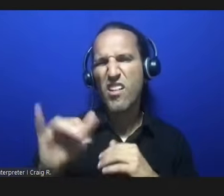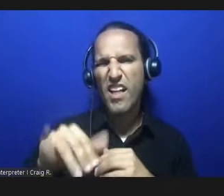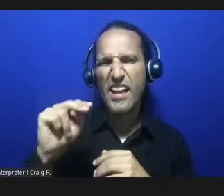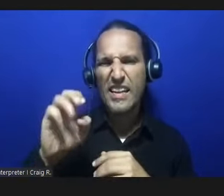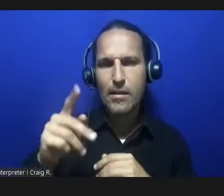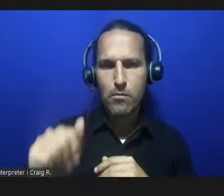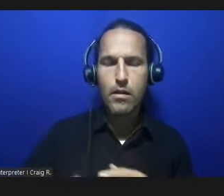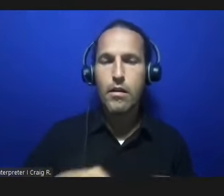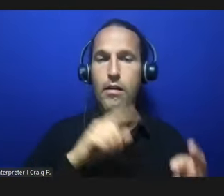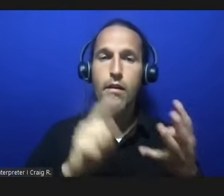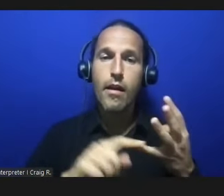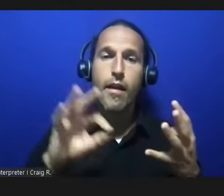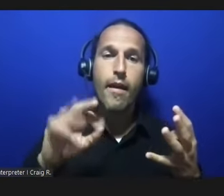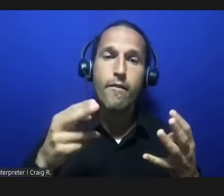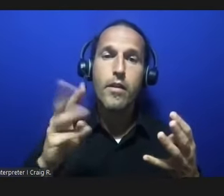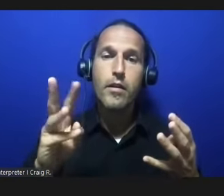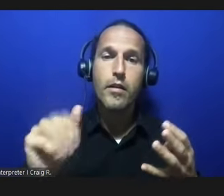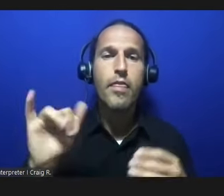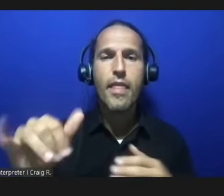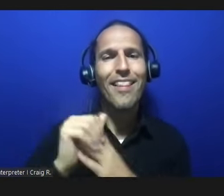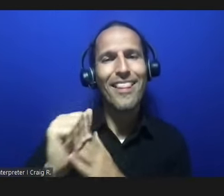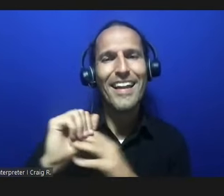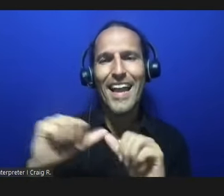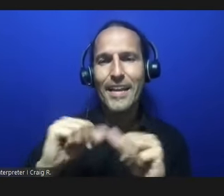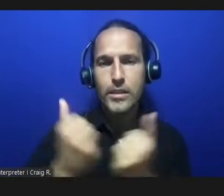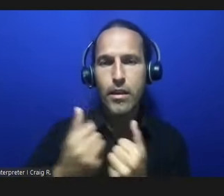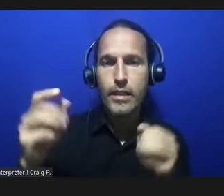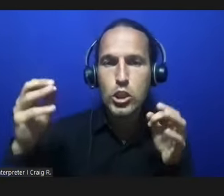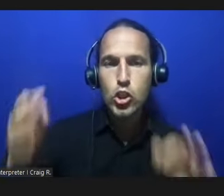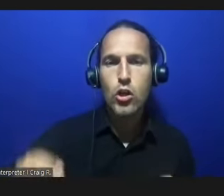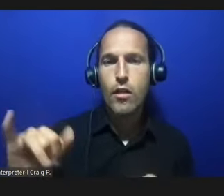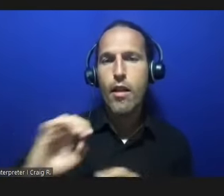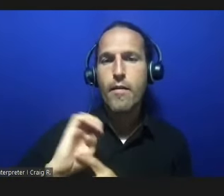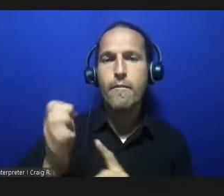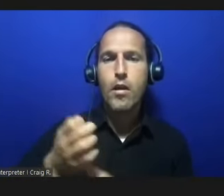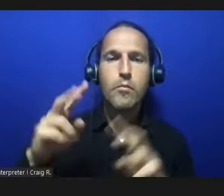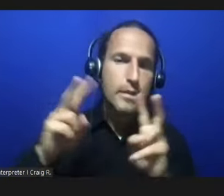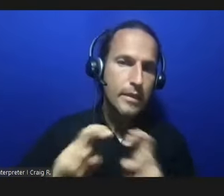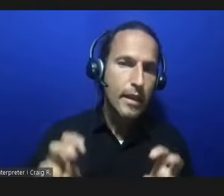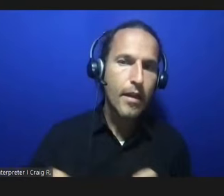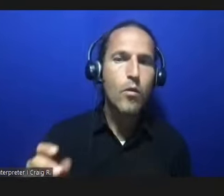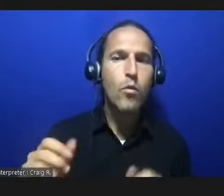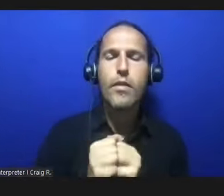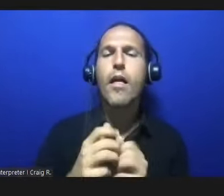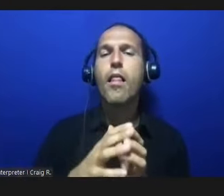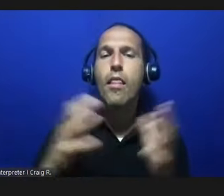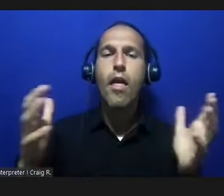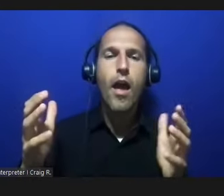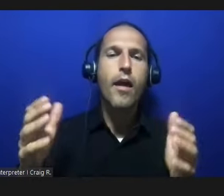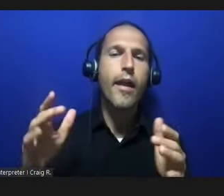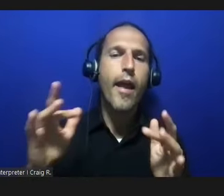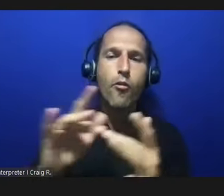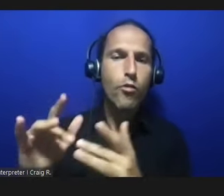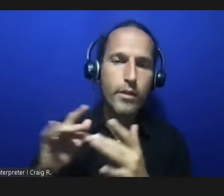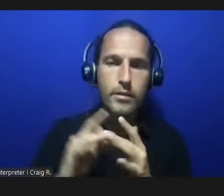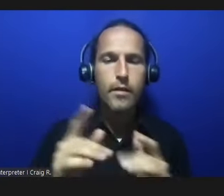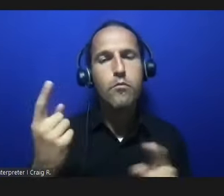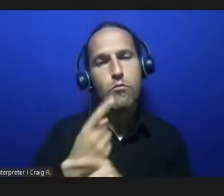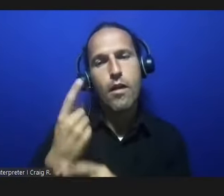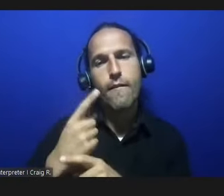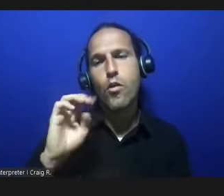Highway Administration is the lead agency and has determined that an environmental assessment with extensive outreach is the appropriate level of